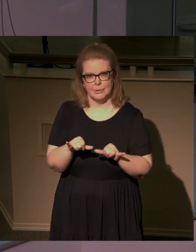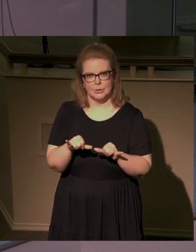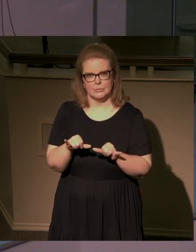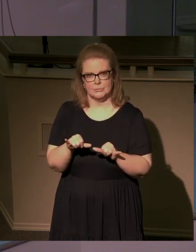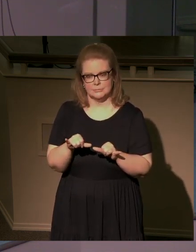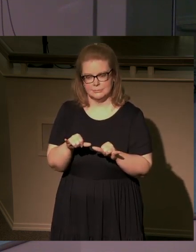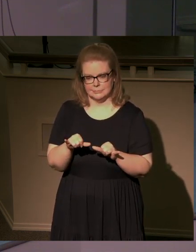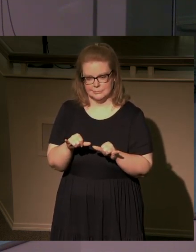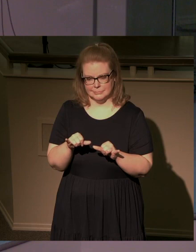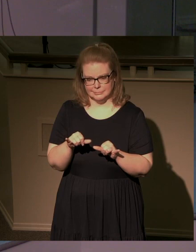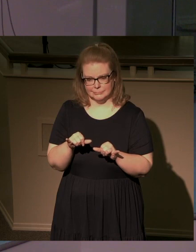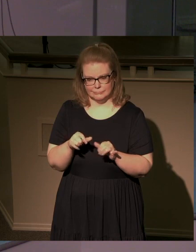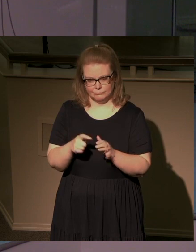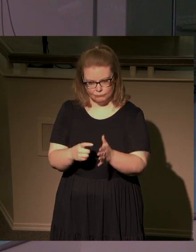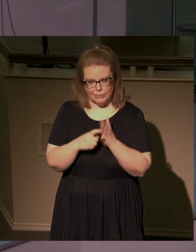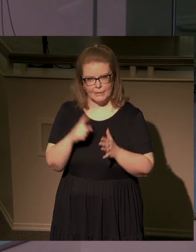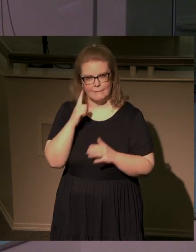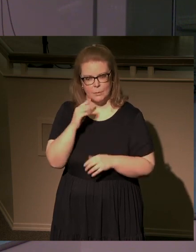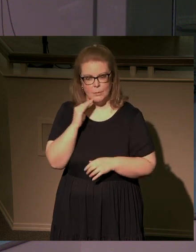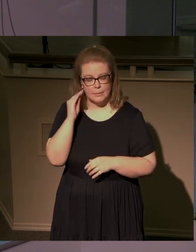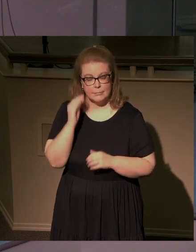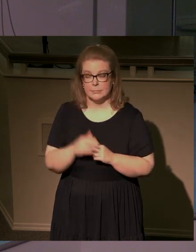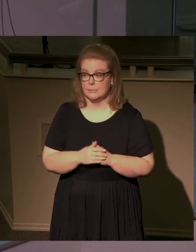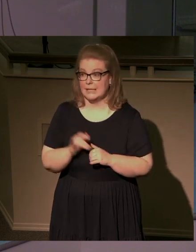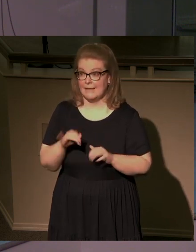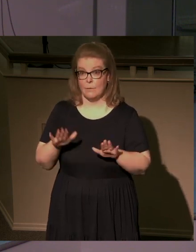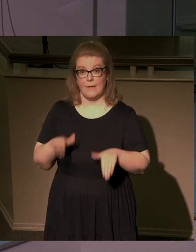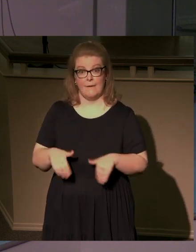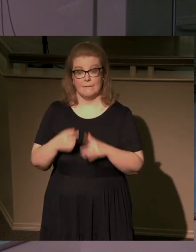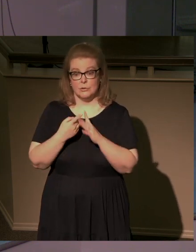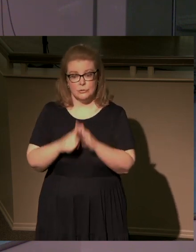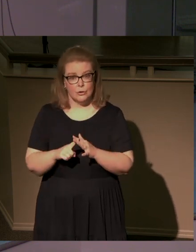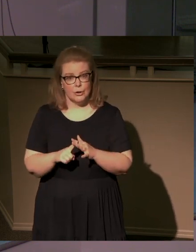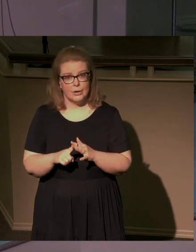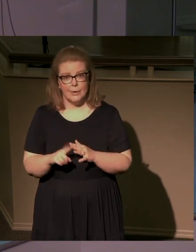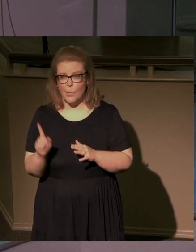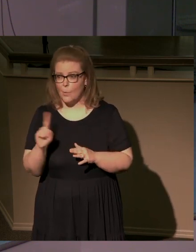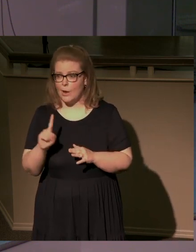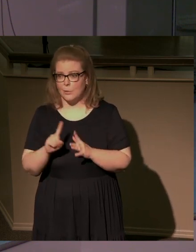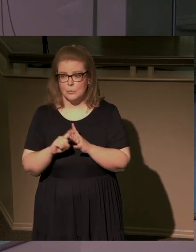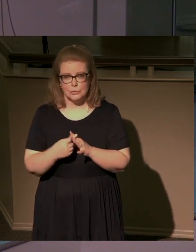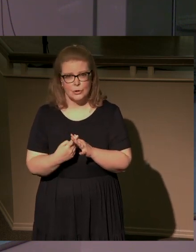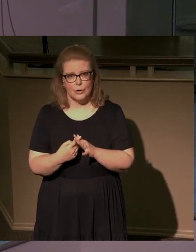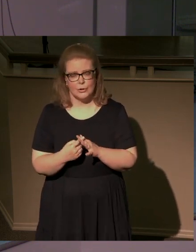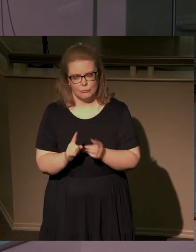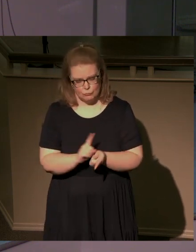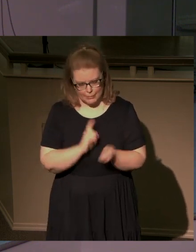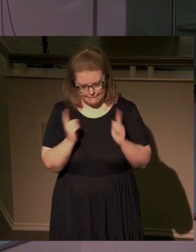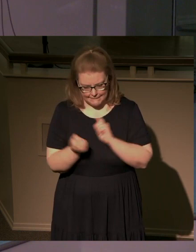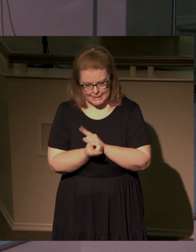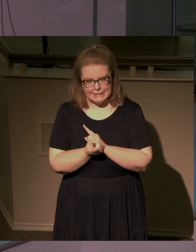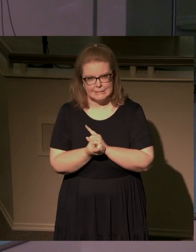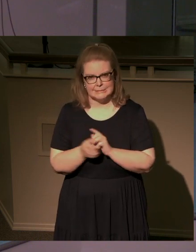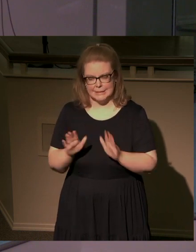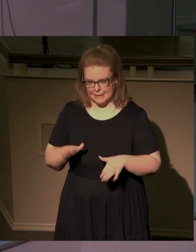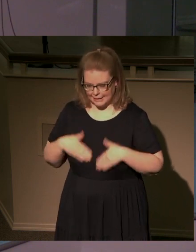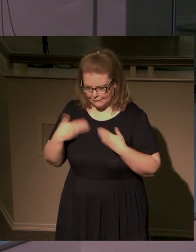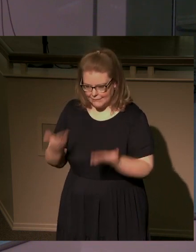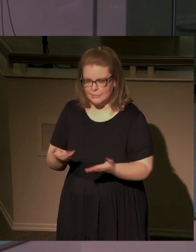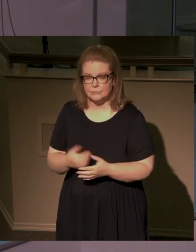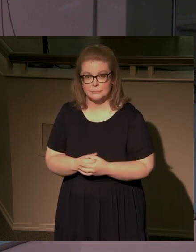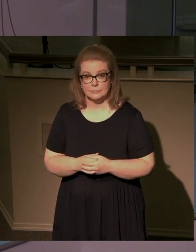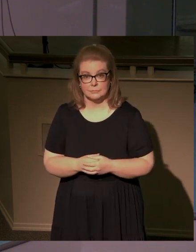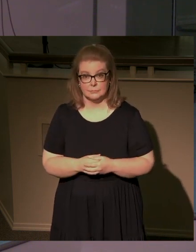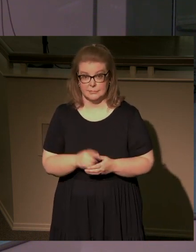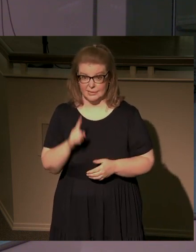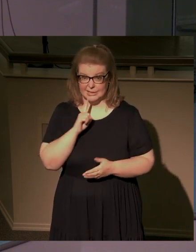If you have not done this, you know a good place to start? It's always the starting place. It's repentance and confession. Is it okay